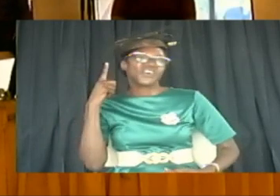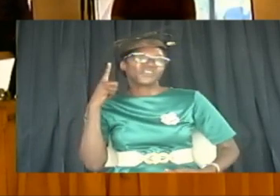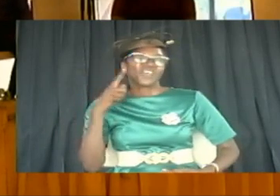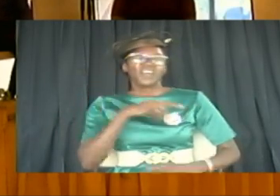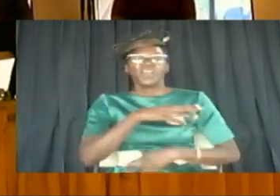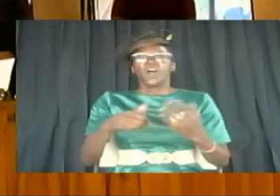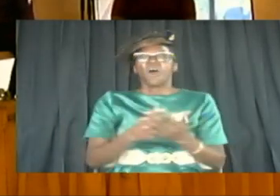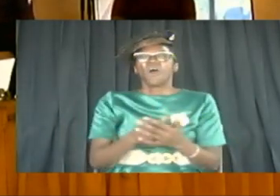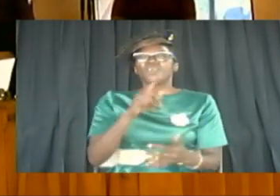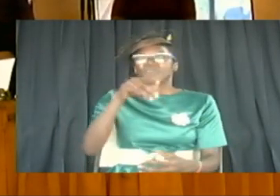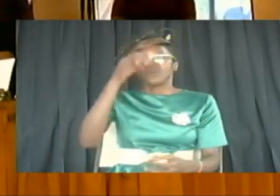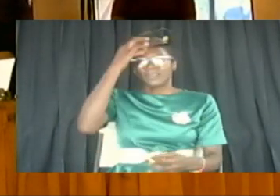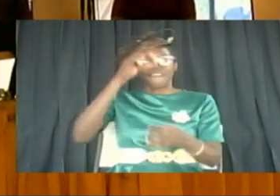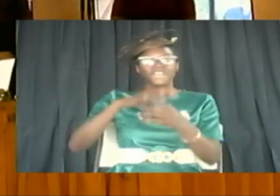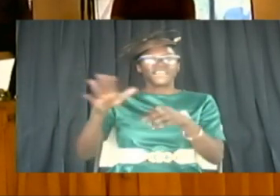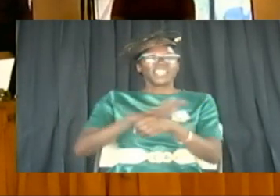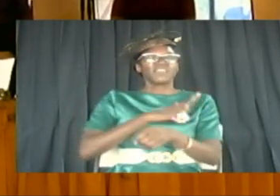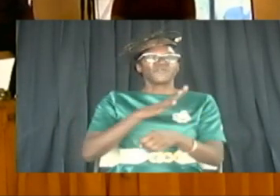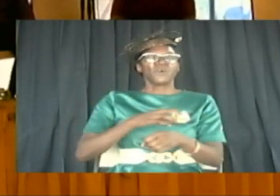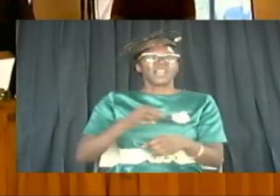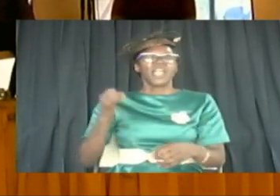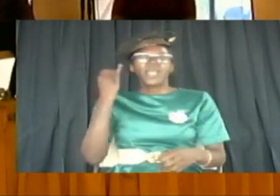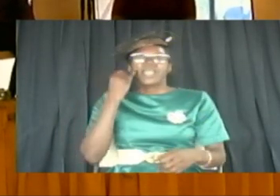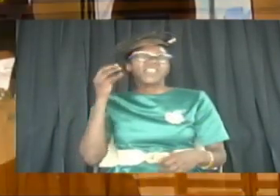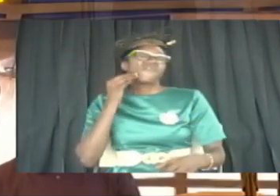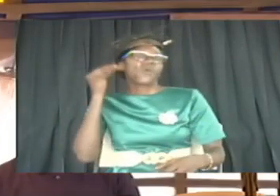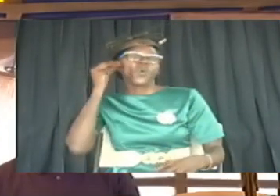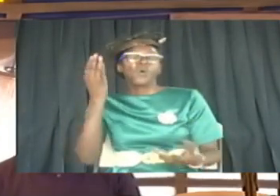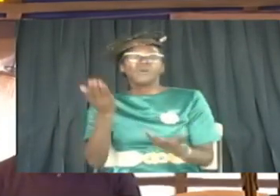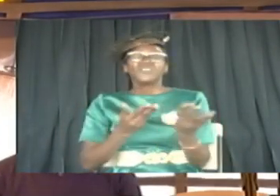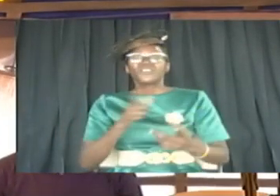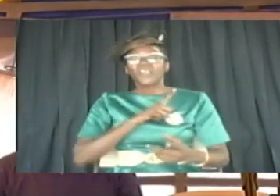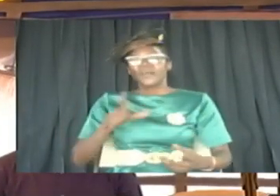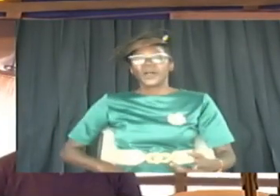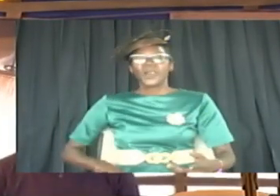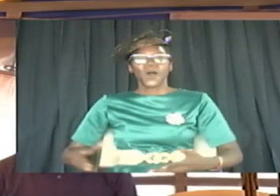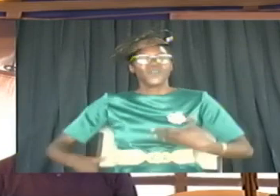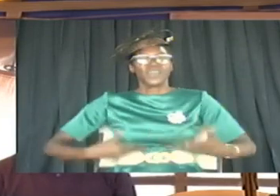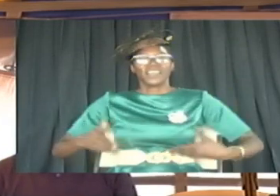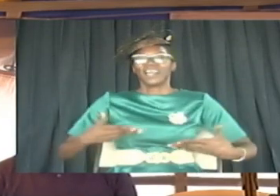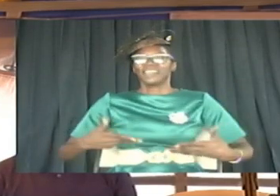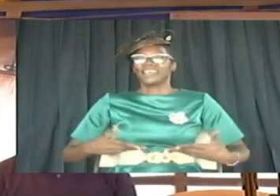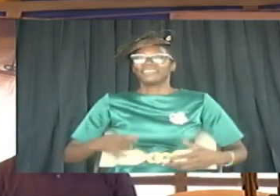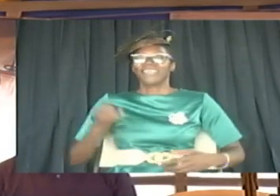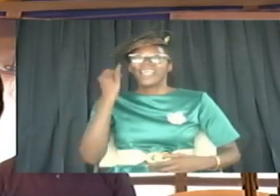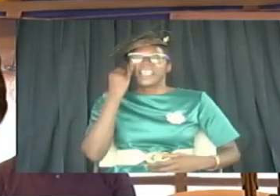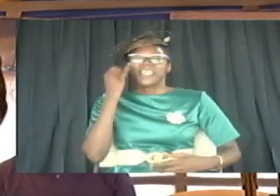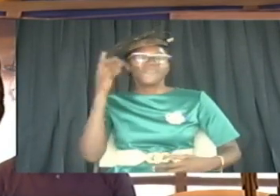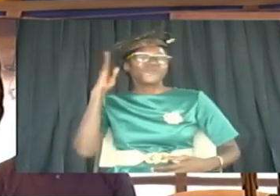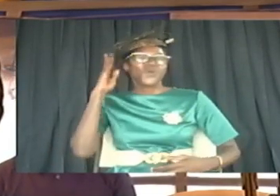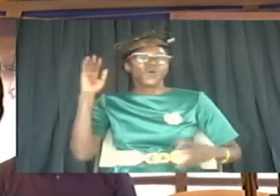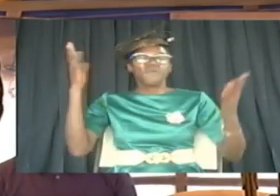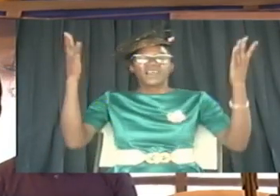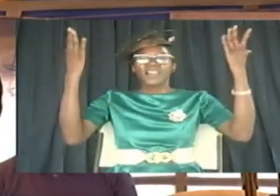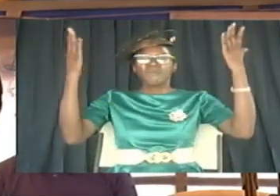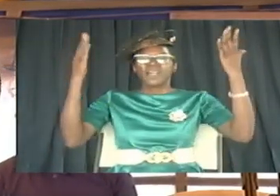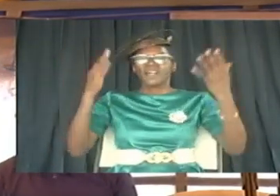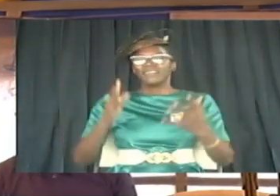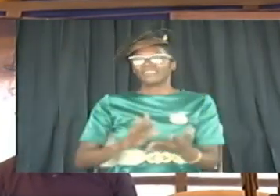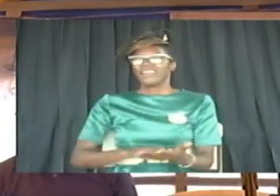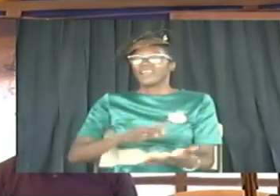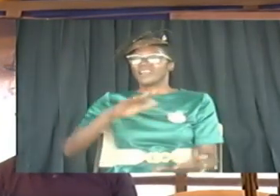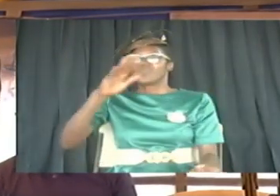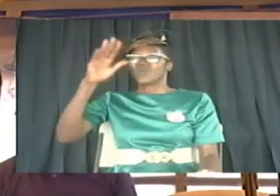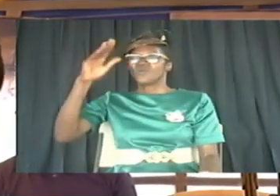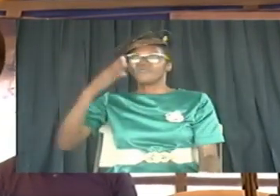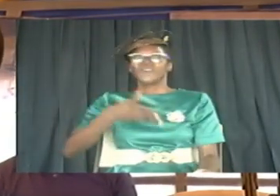to God. If we are at home, serve the Lord with gladness. If we are at home, clap your hands and glorify God. If